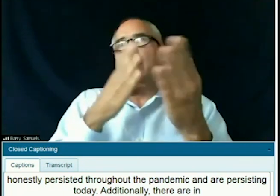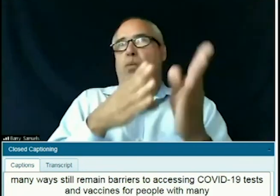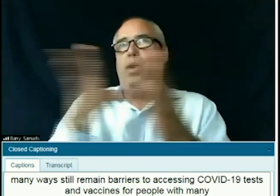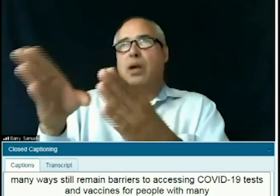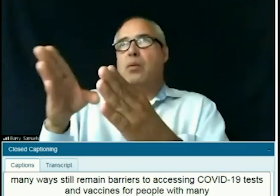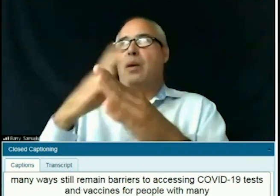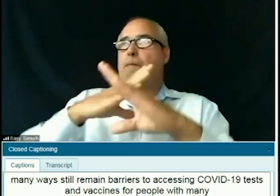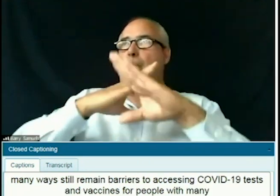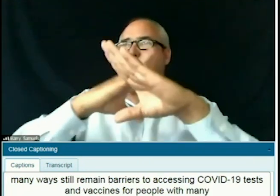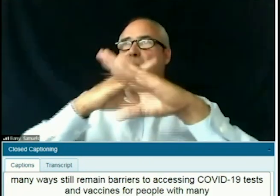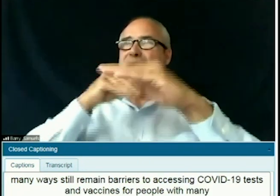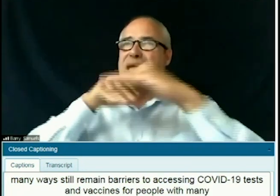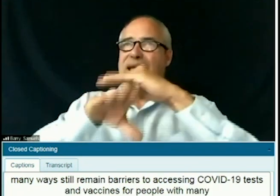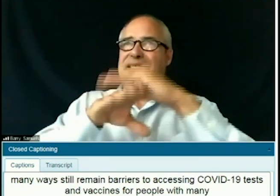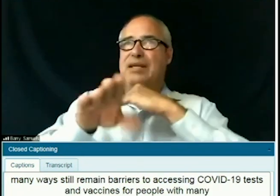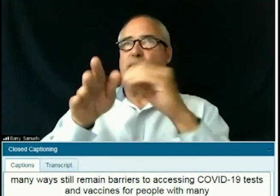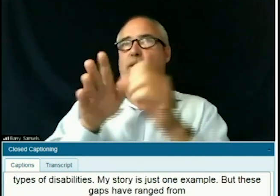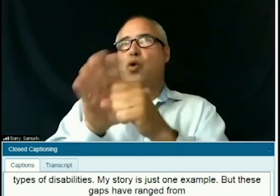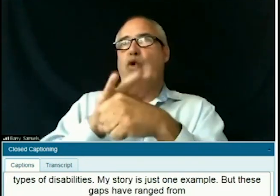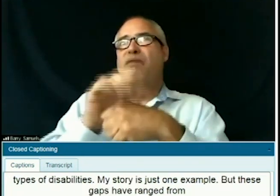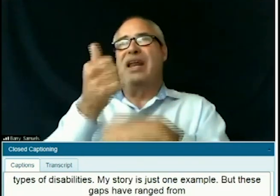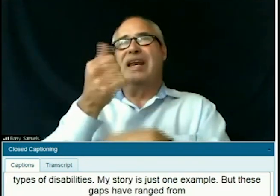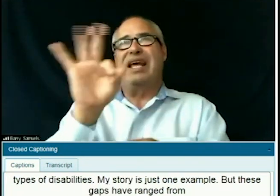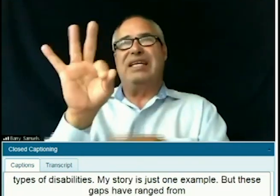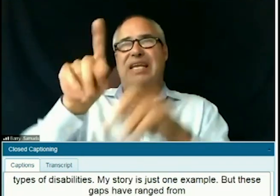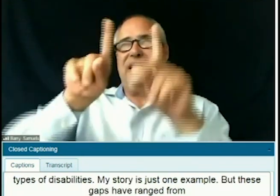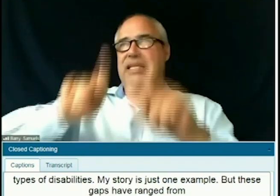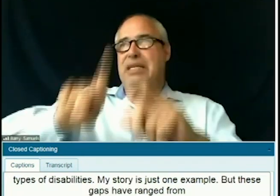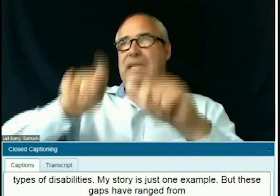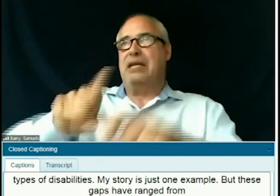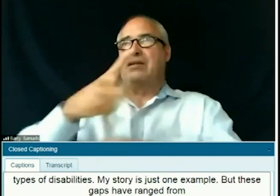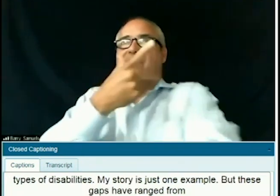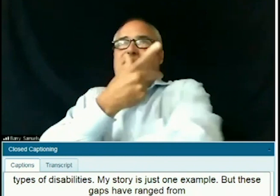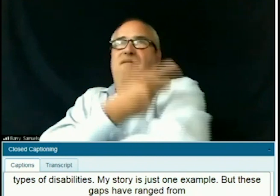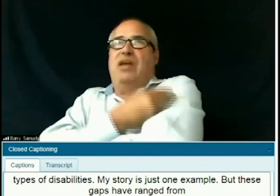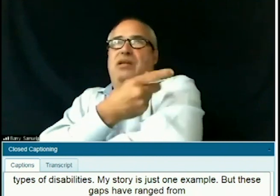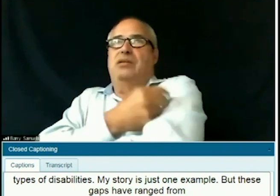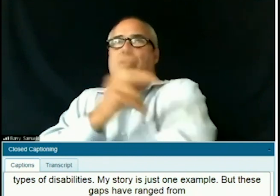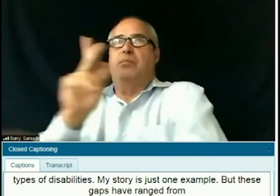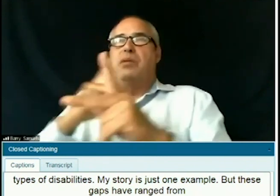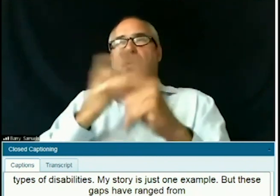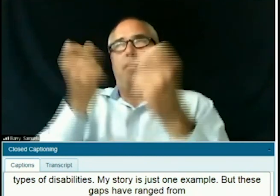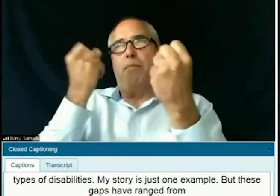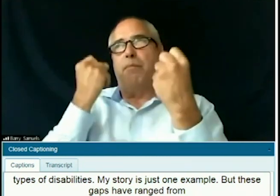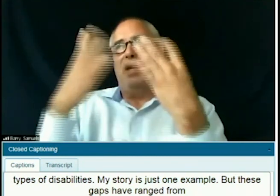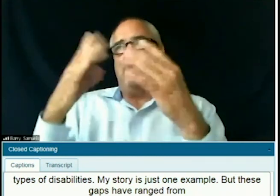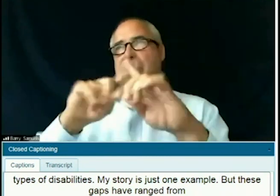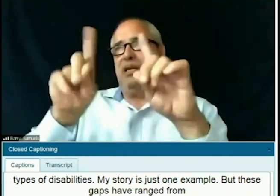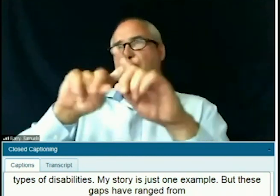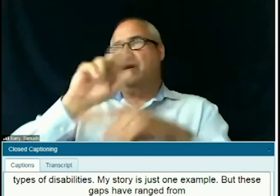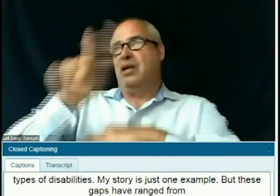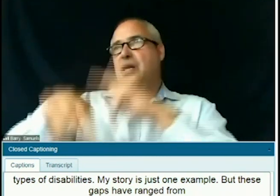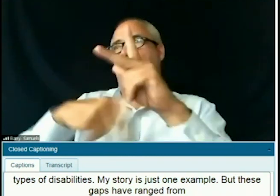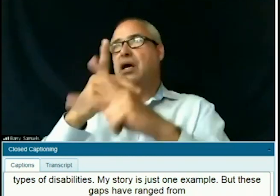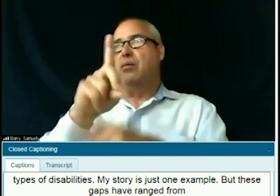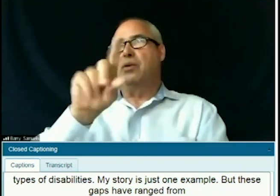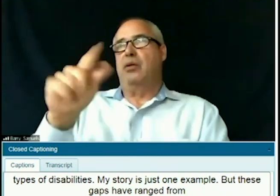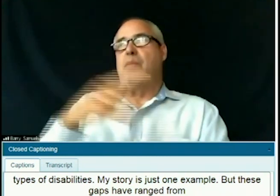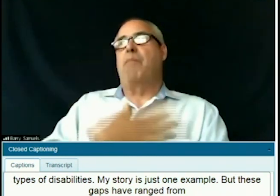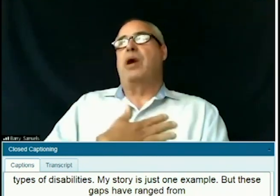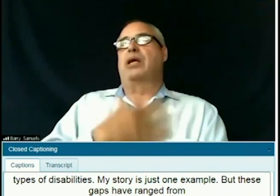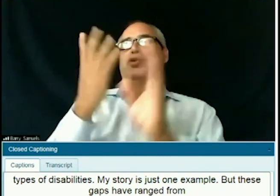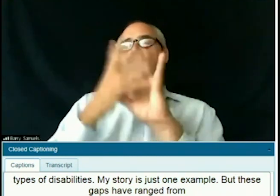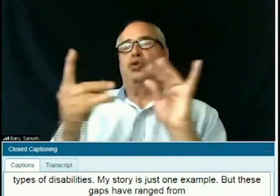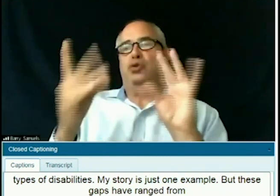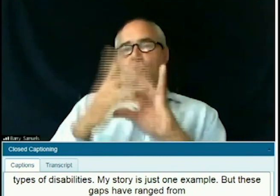barriers to accessing COVID-19 tests and vaccine for people with many types of disabilities. My story is just one example,